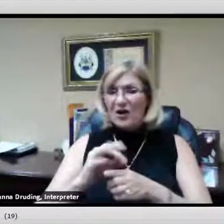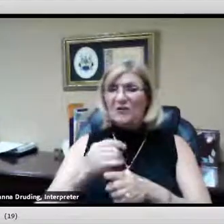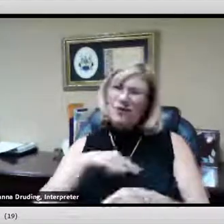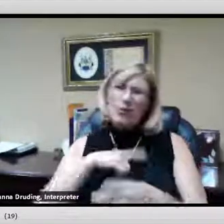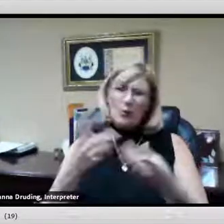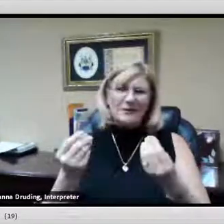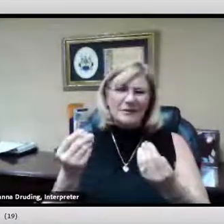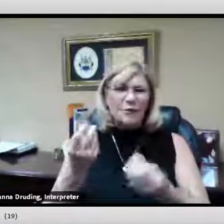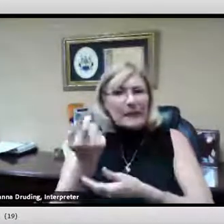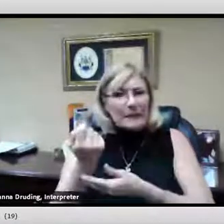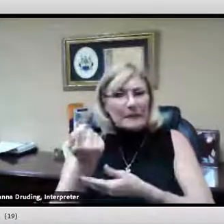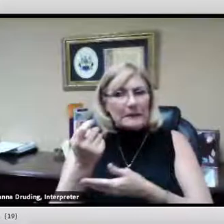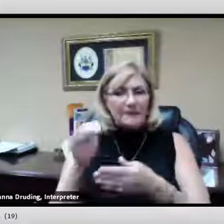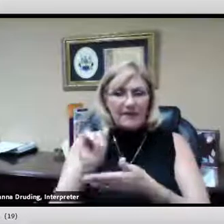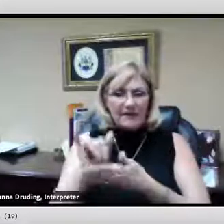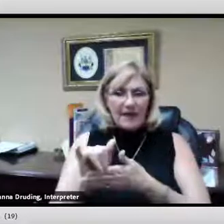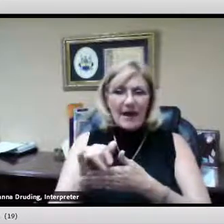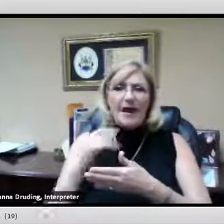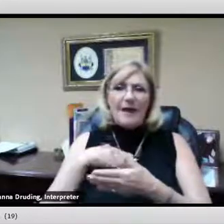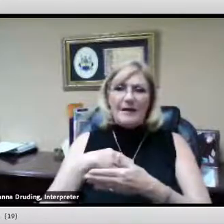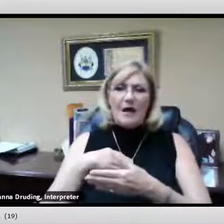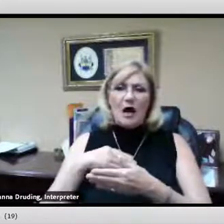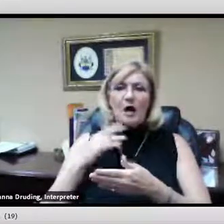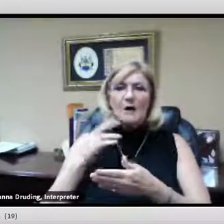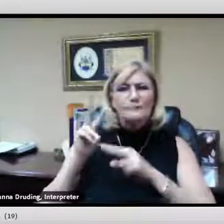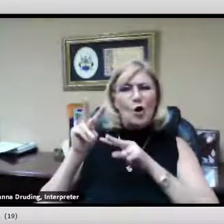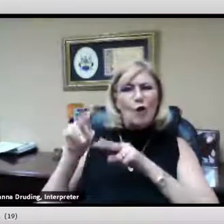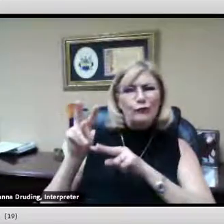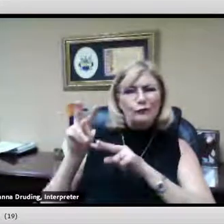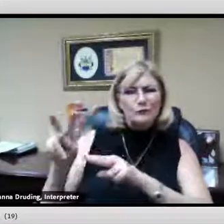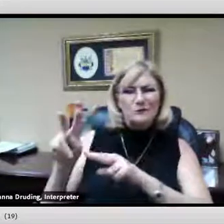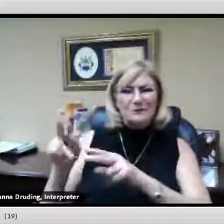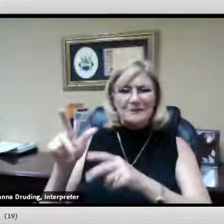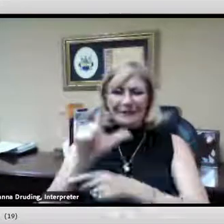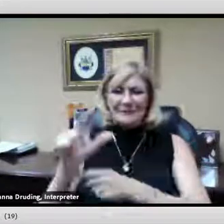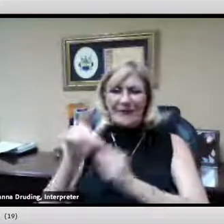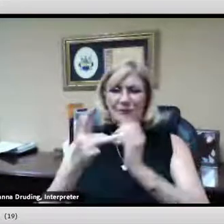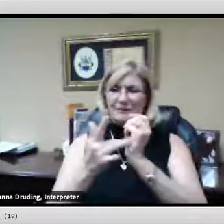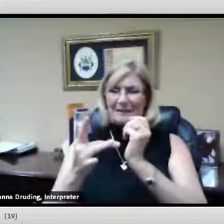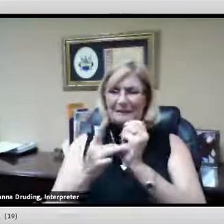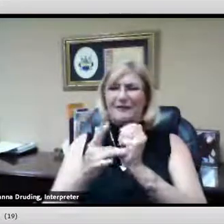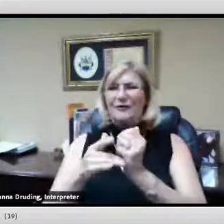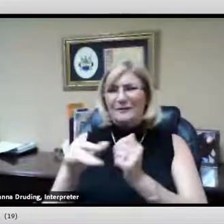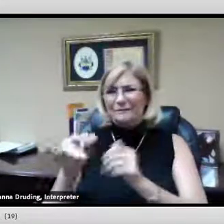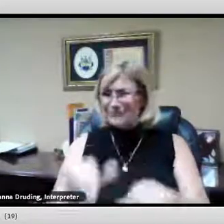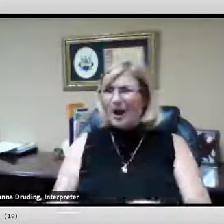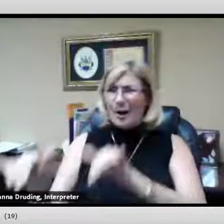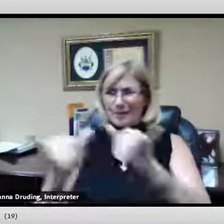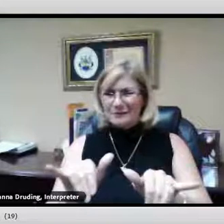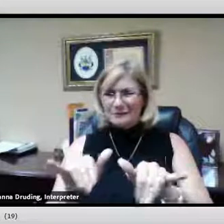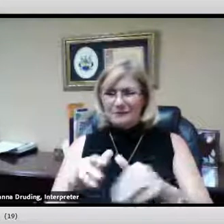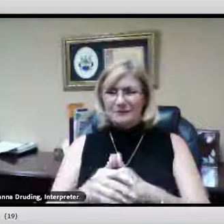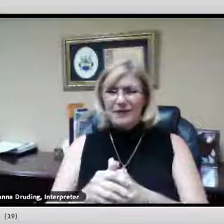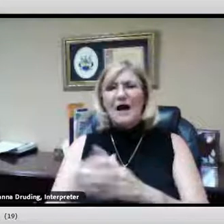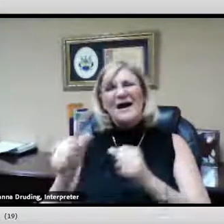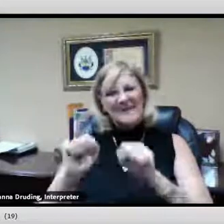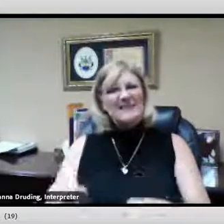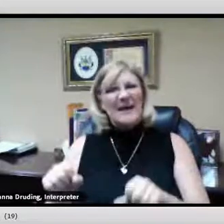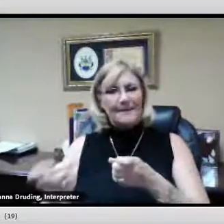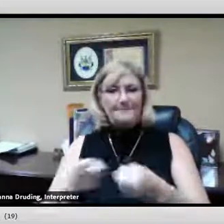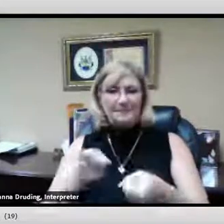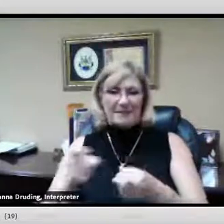if necessary. Overseeing the library's technology commons, I pretty much know what's out there and could probably manage